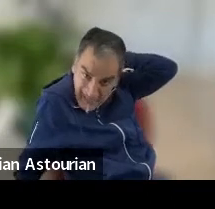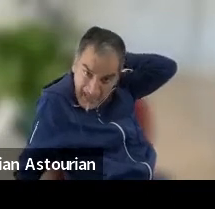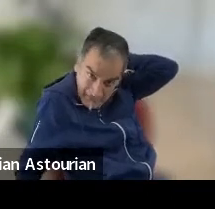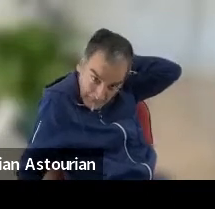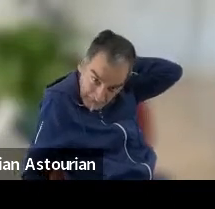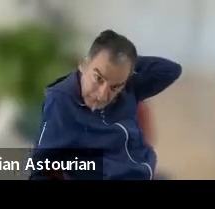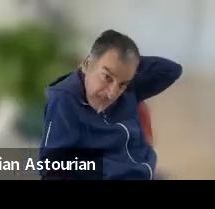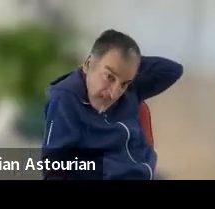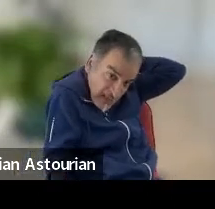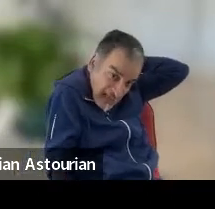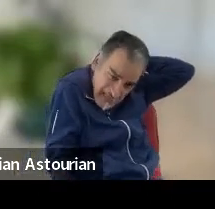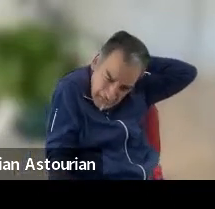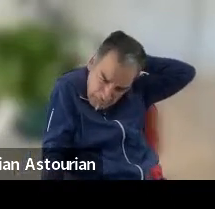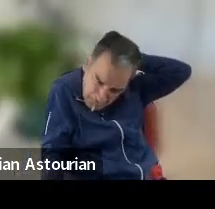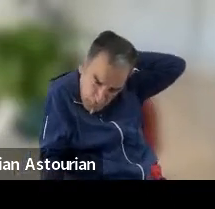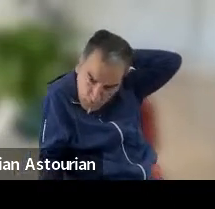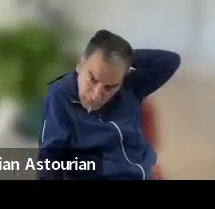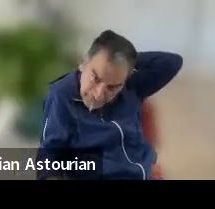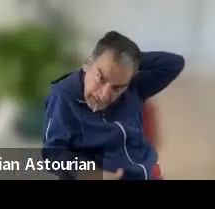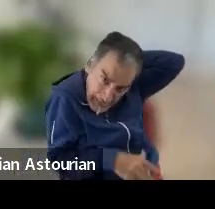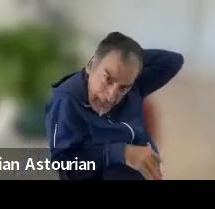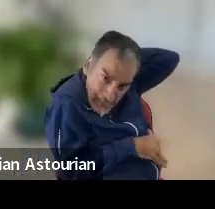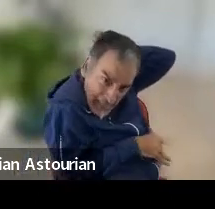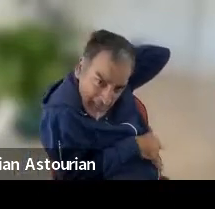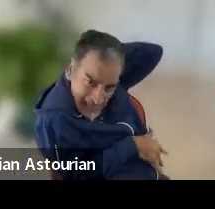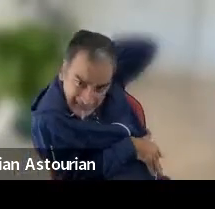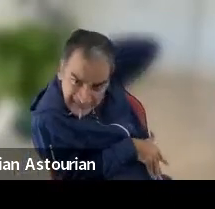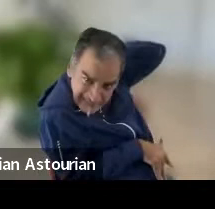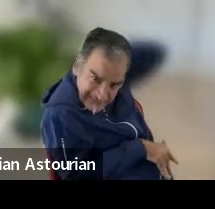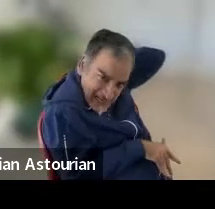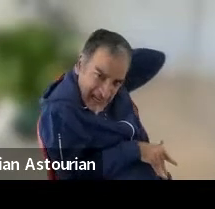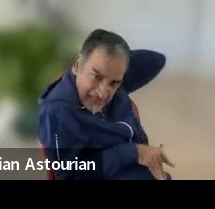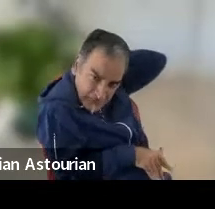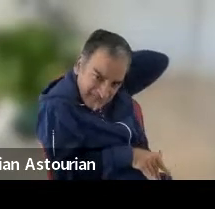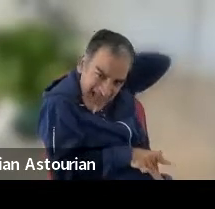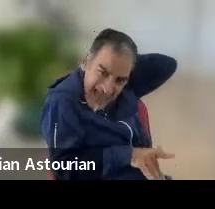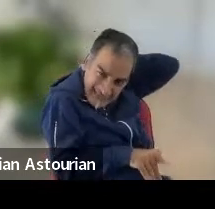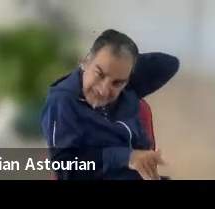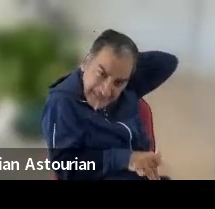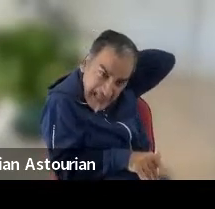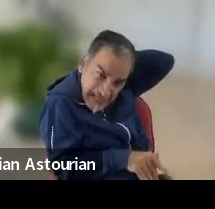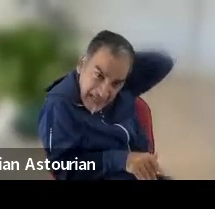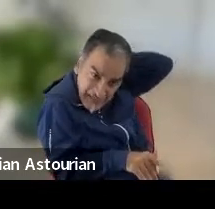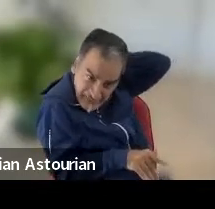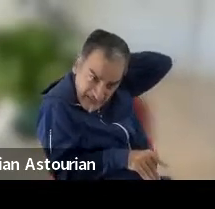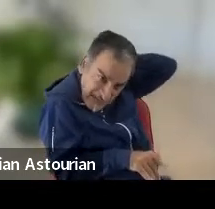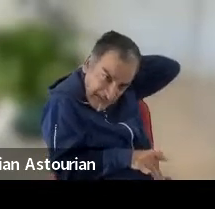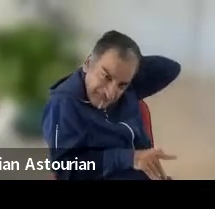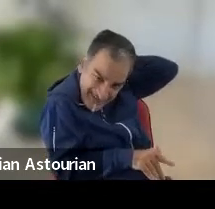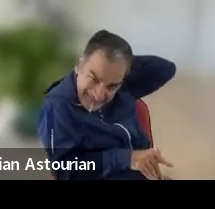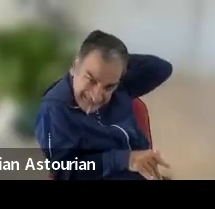same time. And of course, like in the case of aged